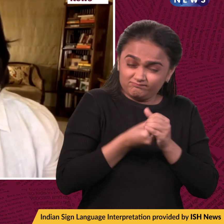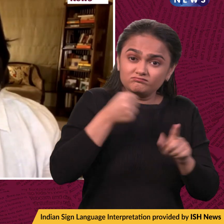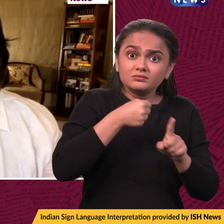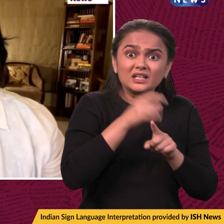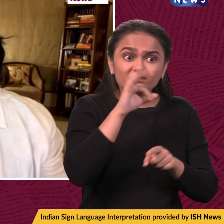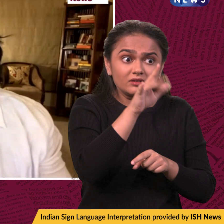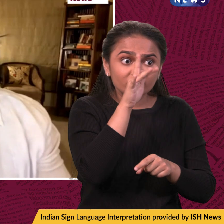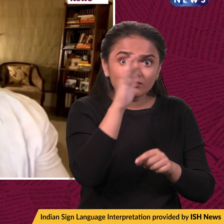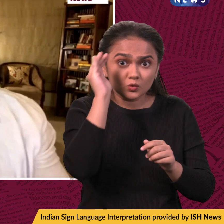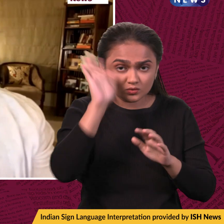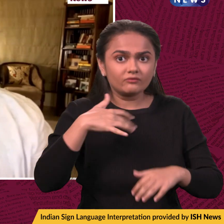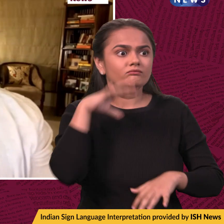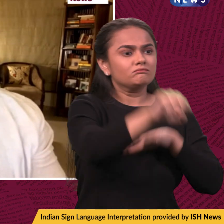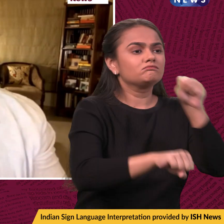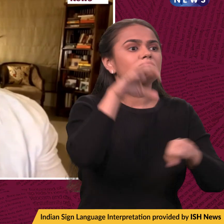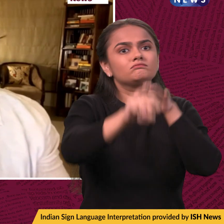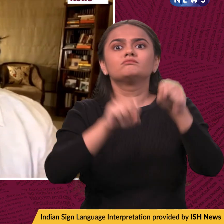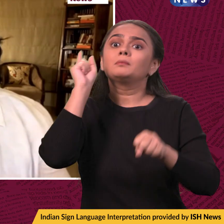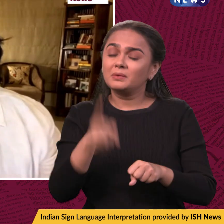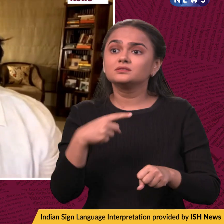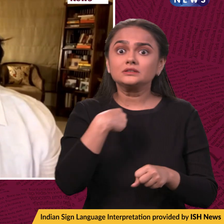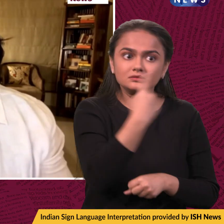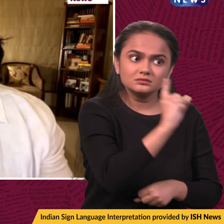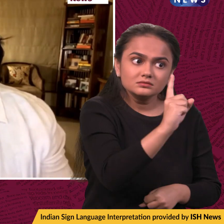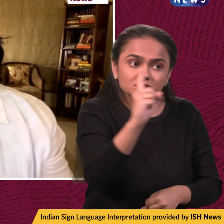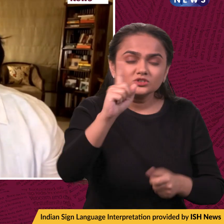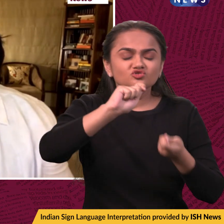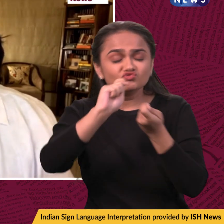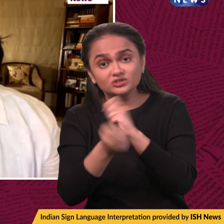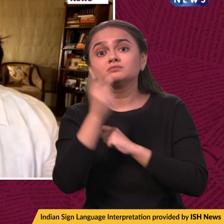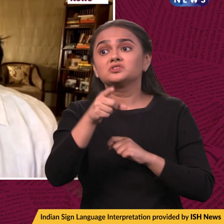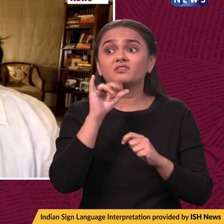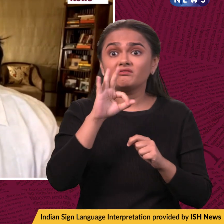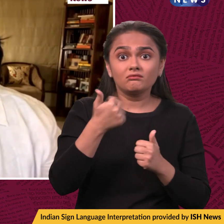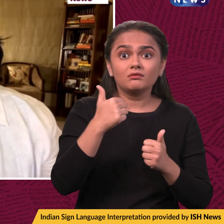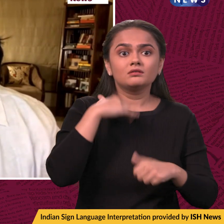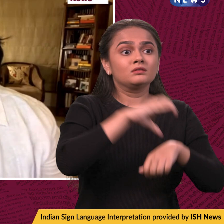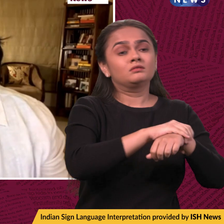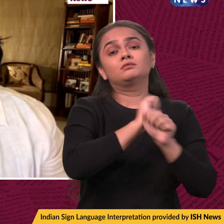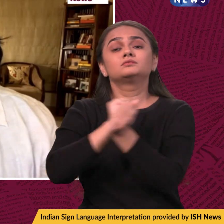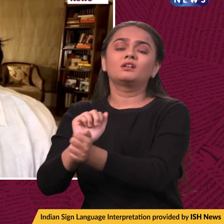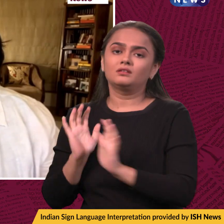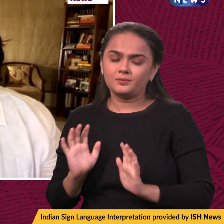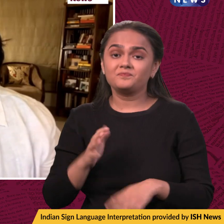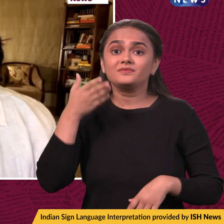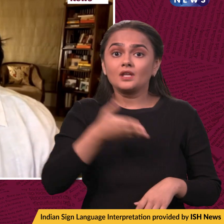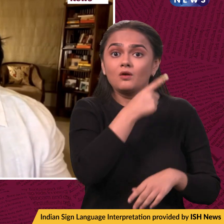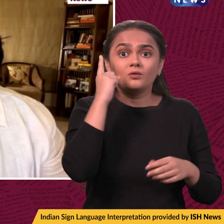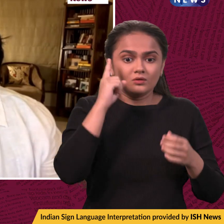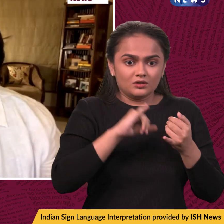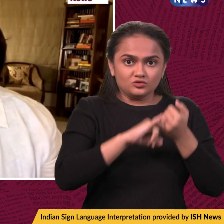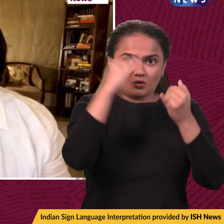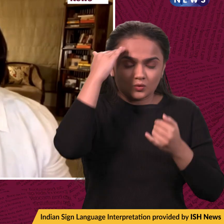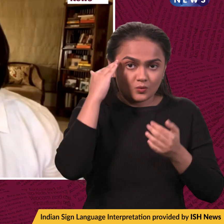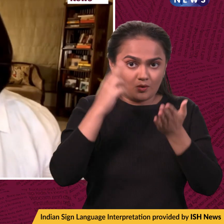propaganda within the framework of the truth. South Korean president announced that South Korea, North Korea, China, and the US